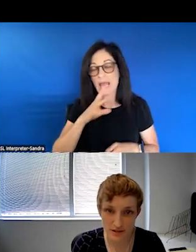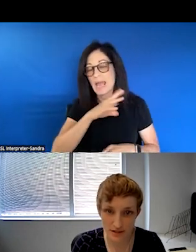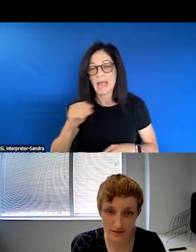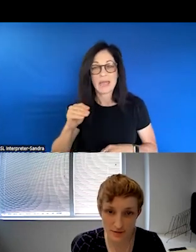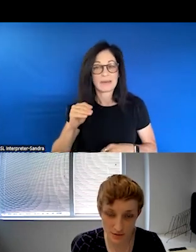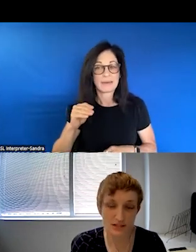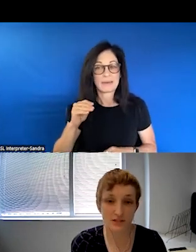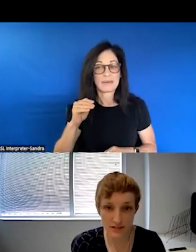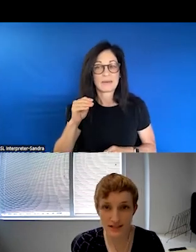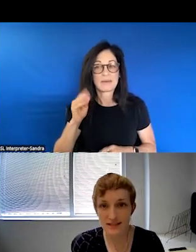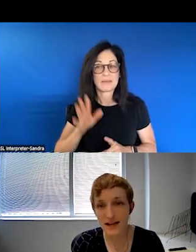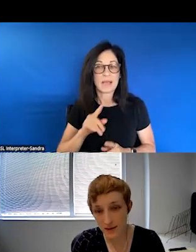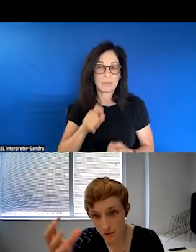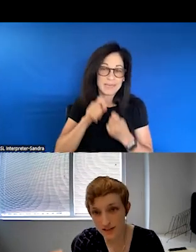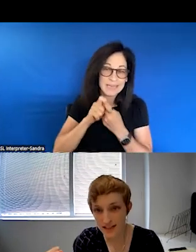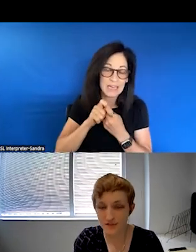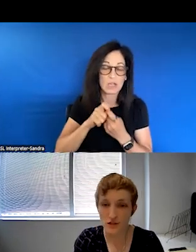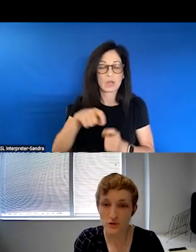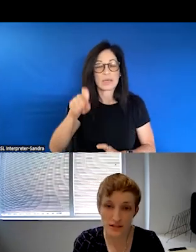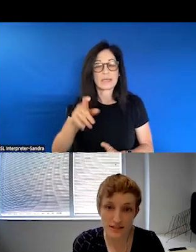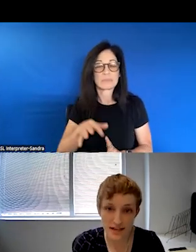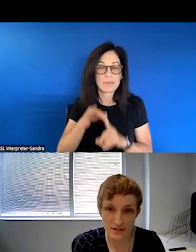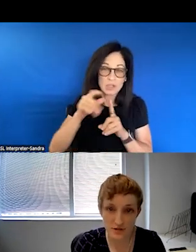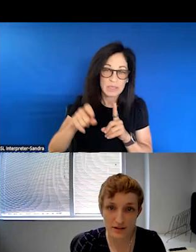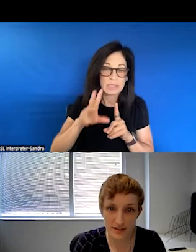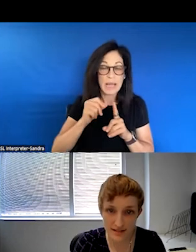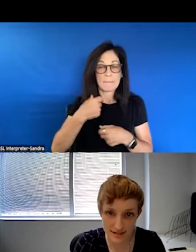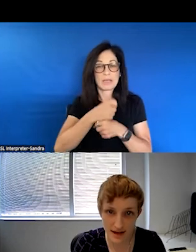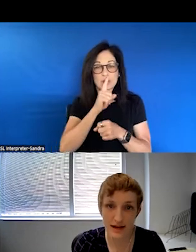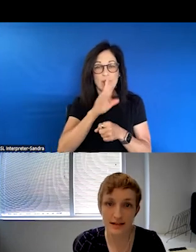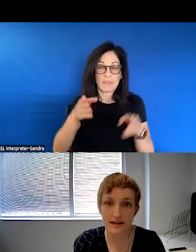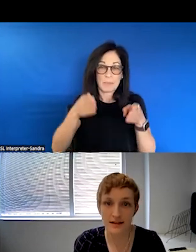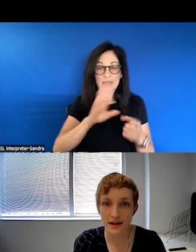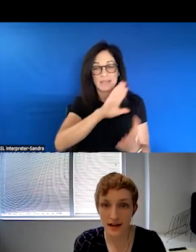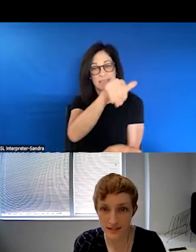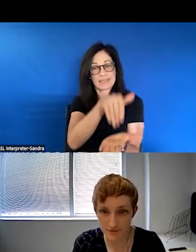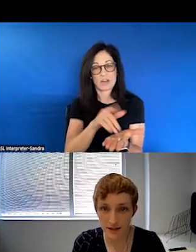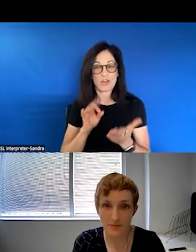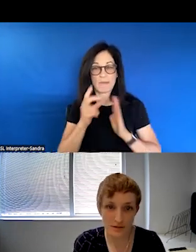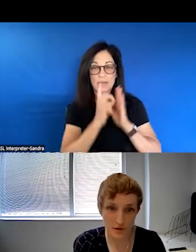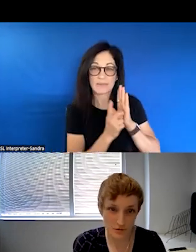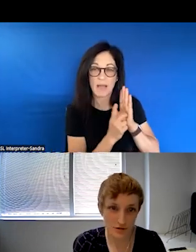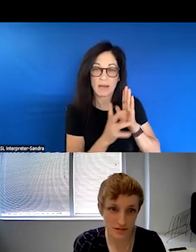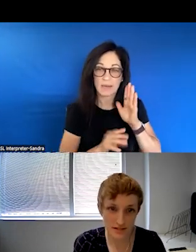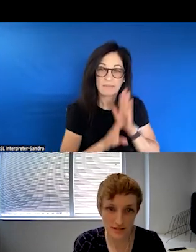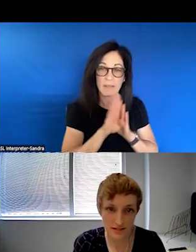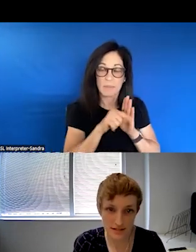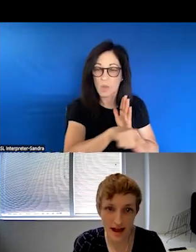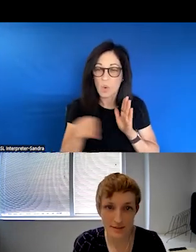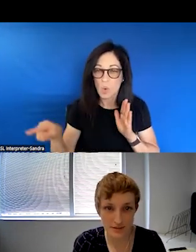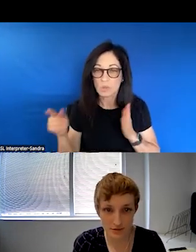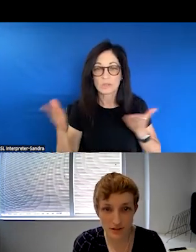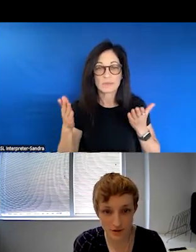special particular needs, and putting the individual at the center of that design and development of those services